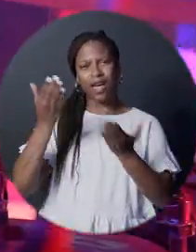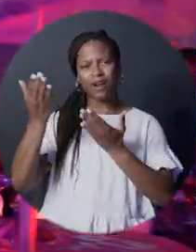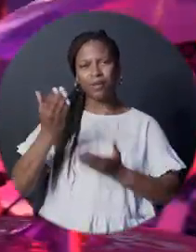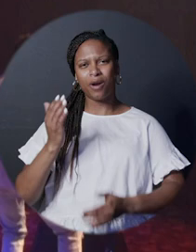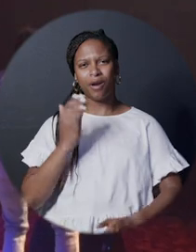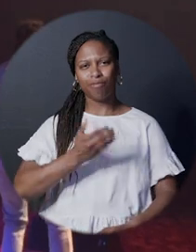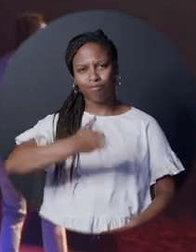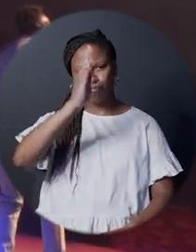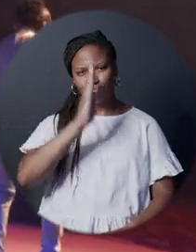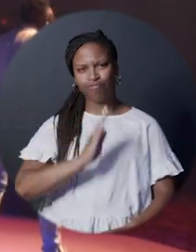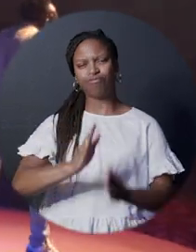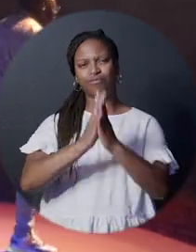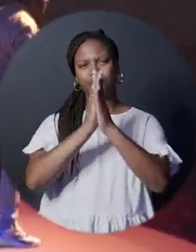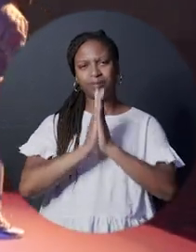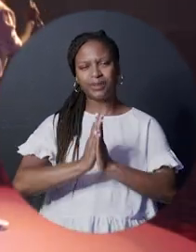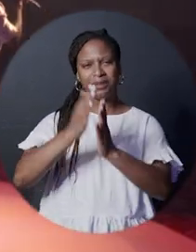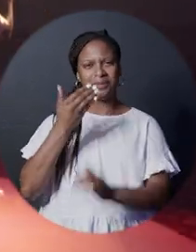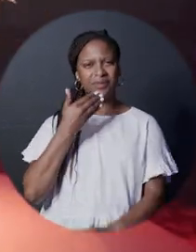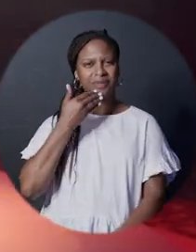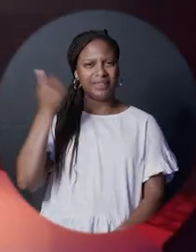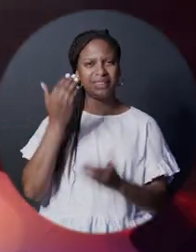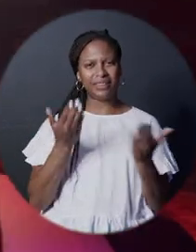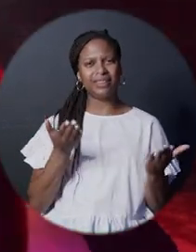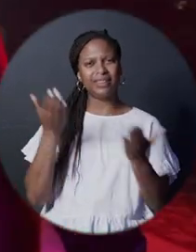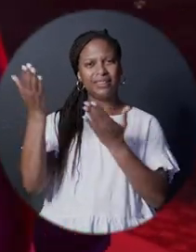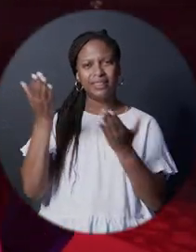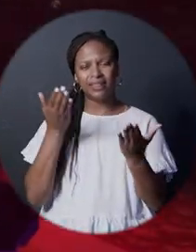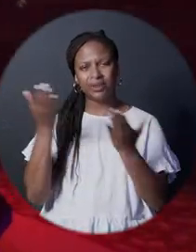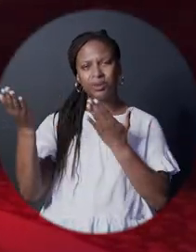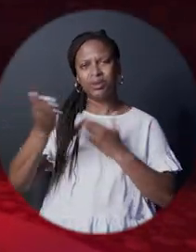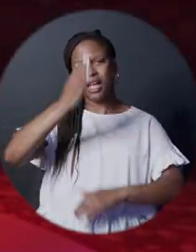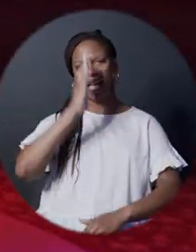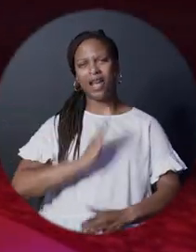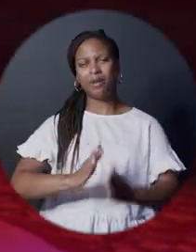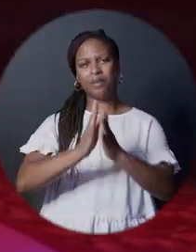everything you need to God in prayer. It's so much better.